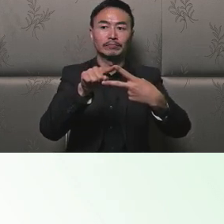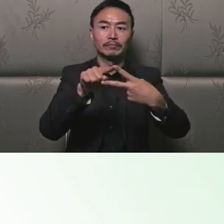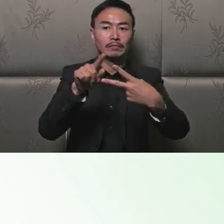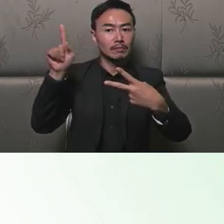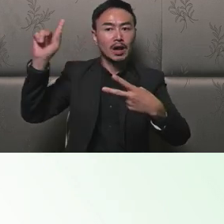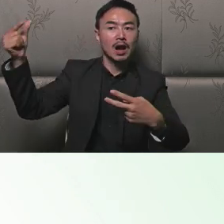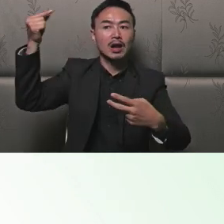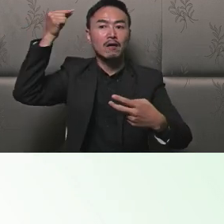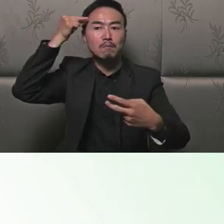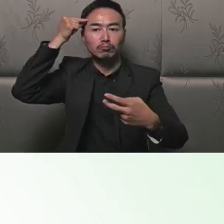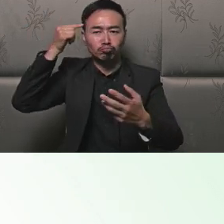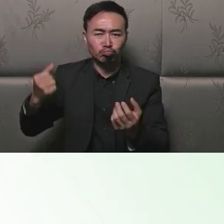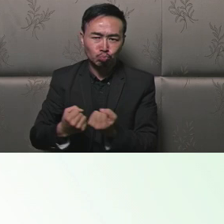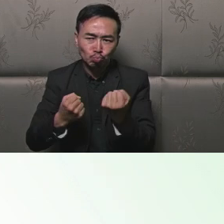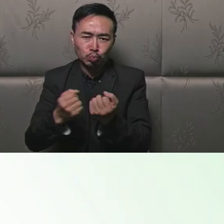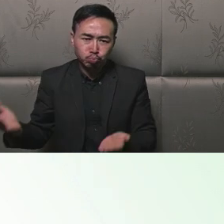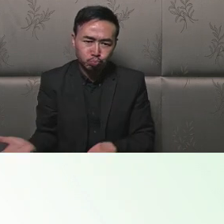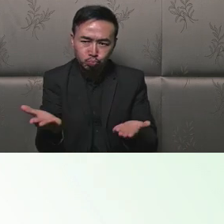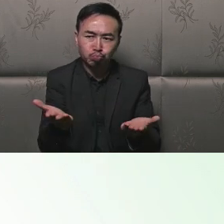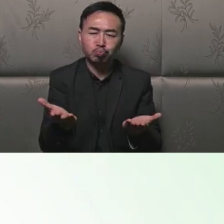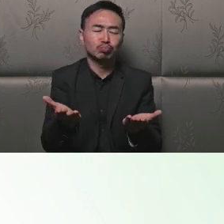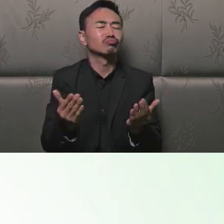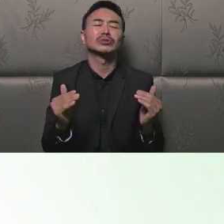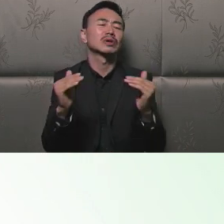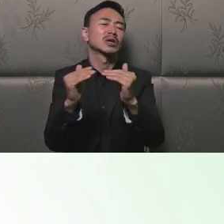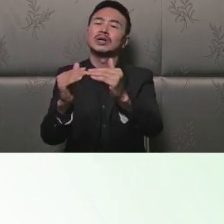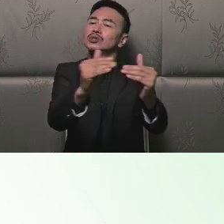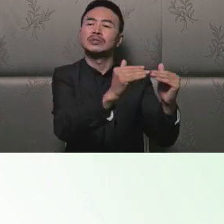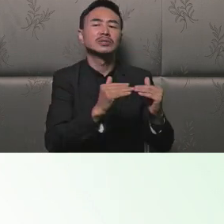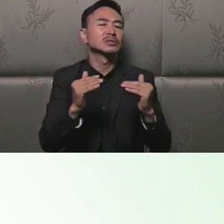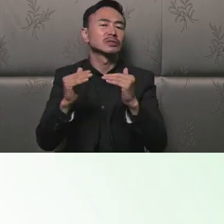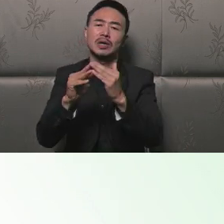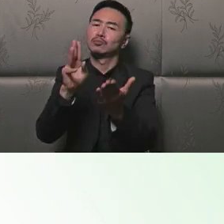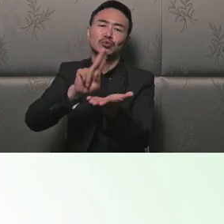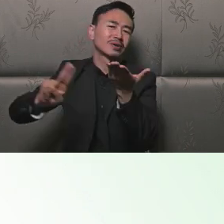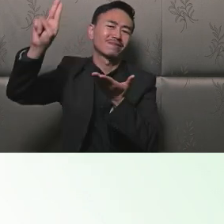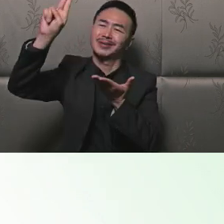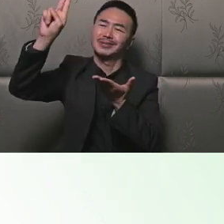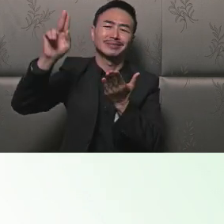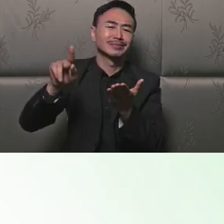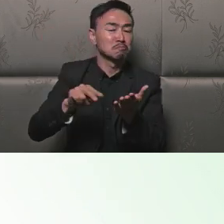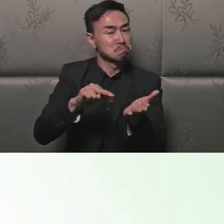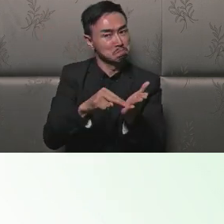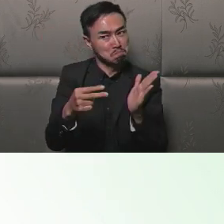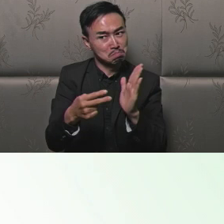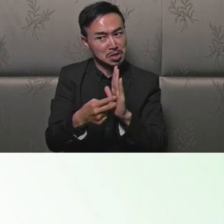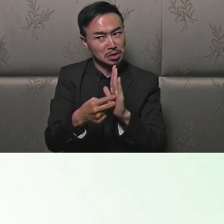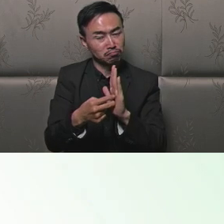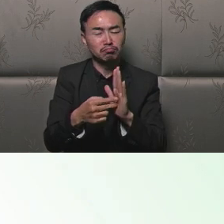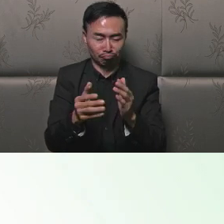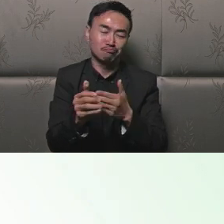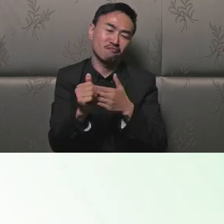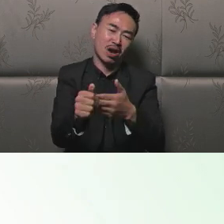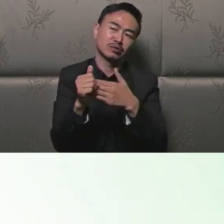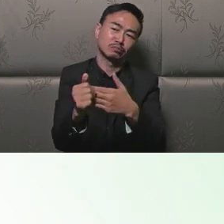And by promoting these, they're very flexible in these ways, because both programs you can study